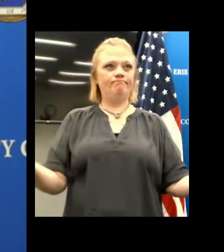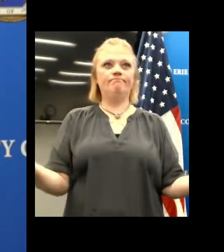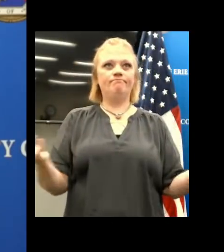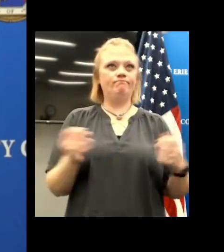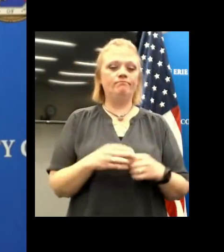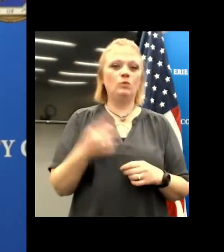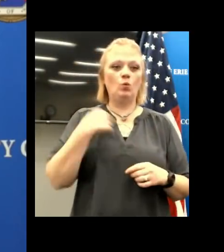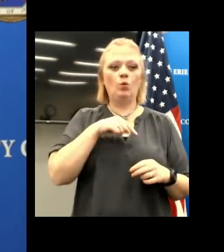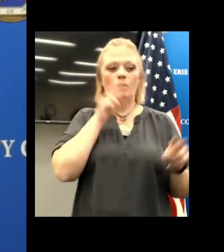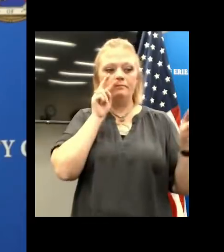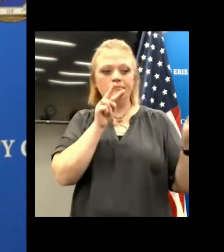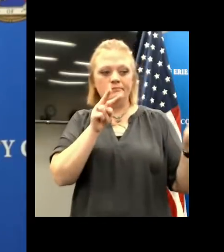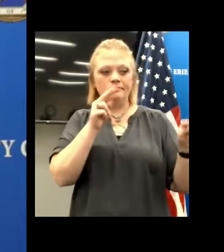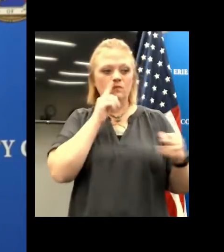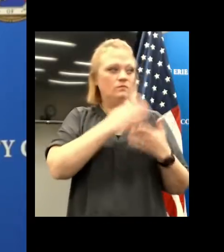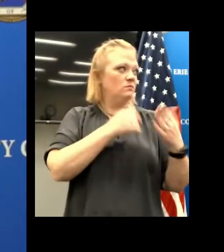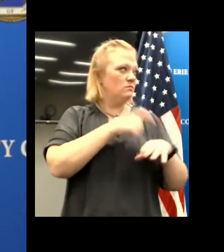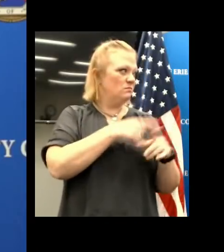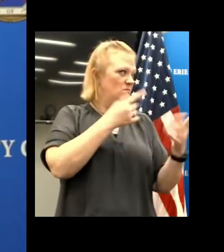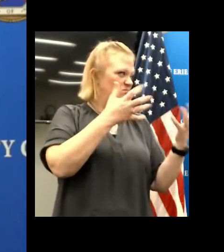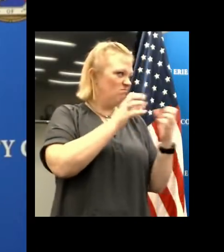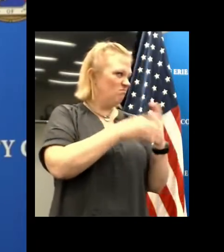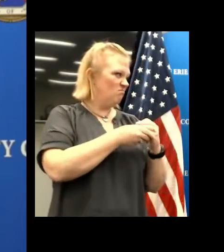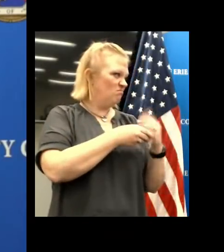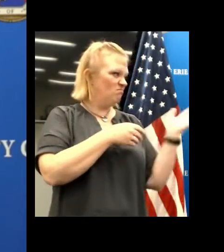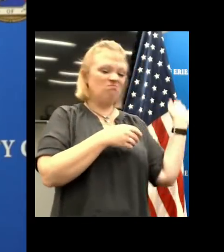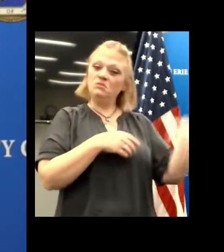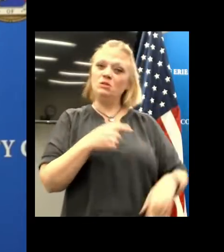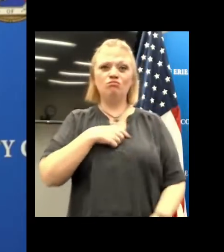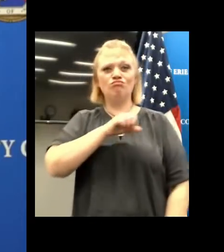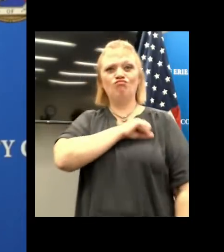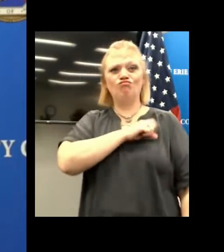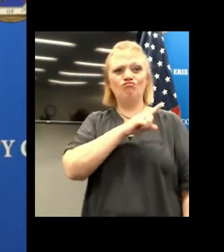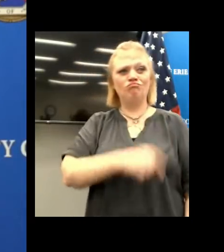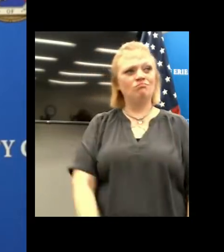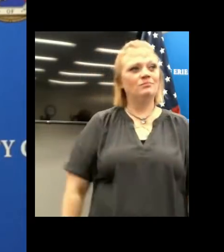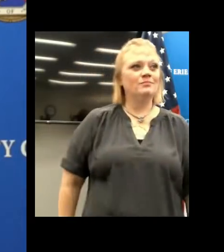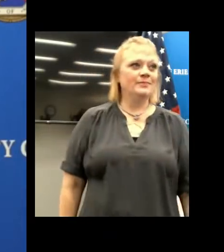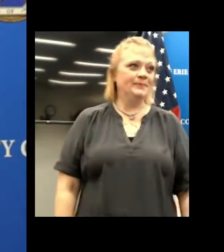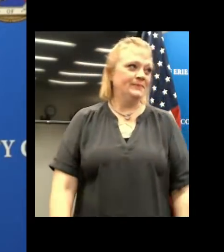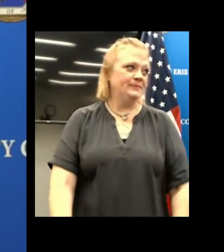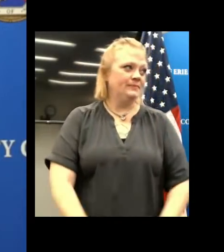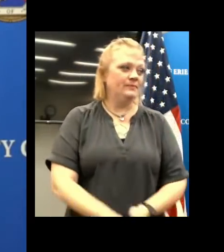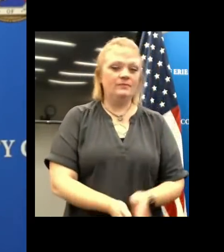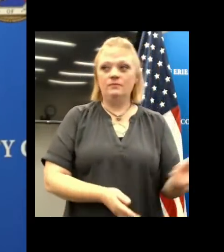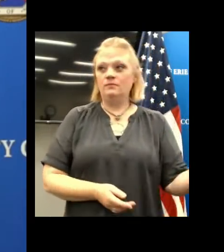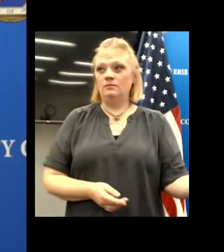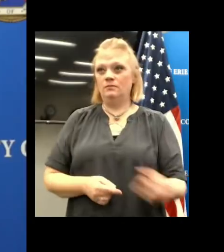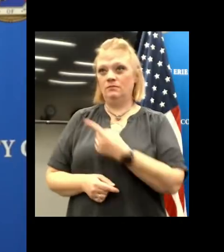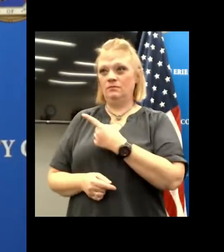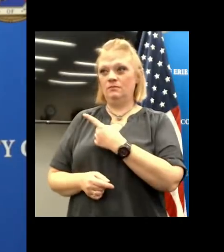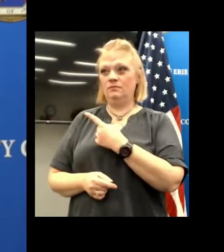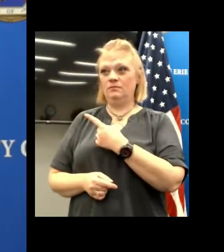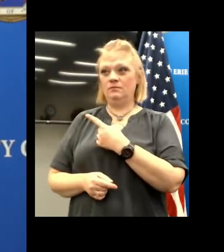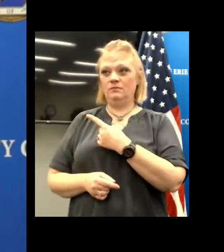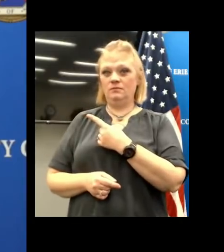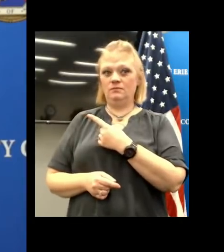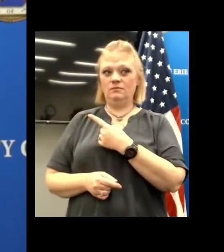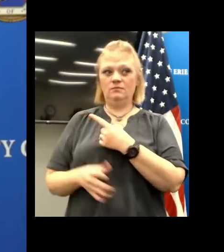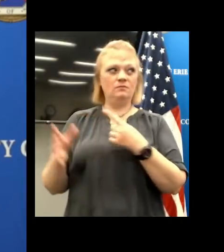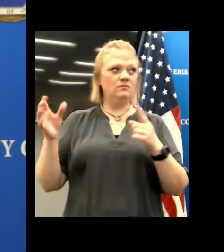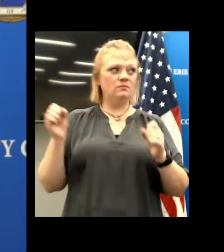be watching this for quite some time. Did you want to add anything here? Okay. I think Sandra, you were next, and Michael. I could